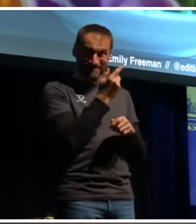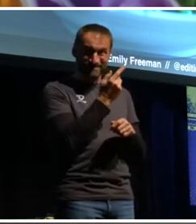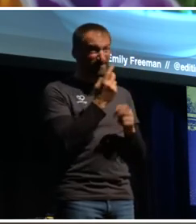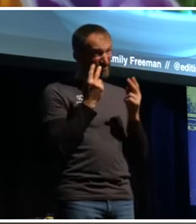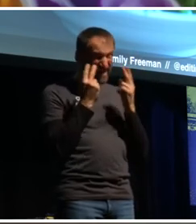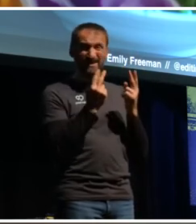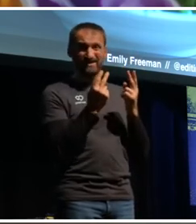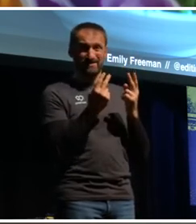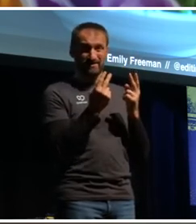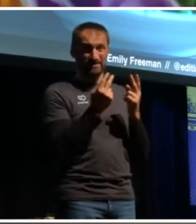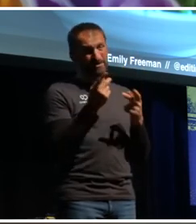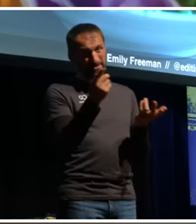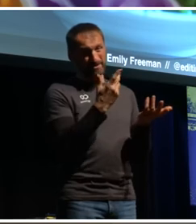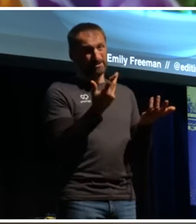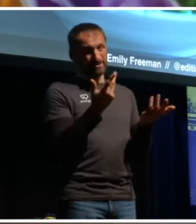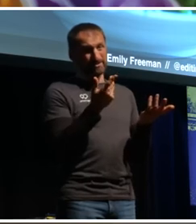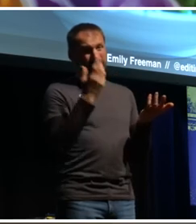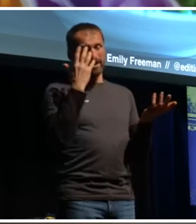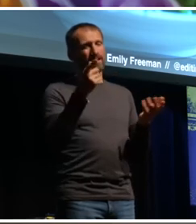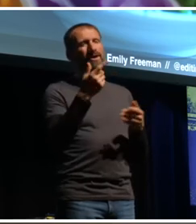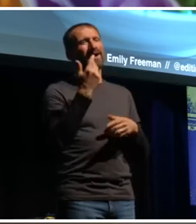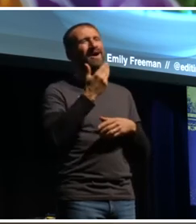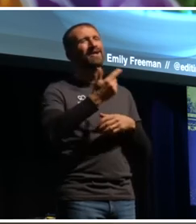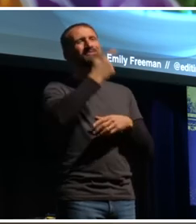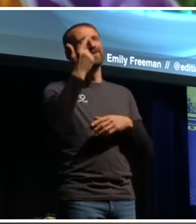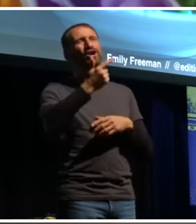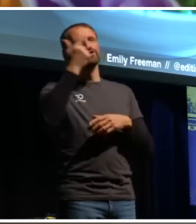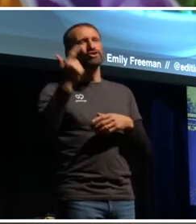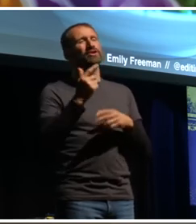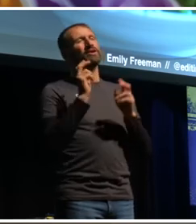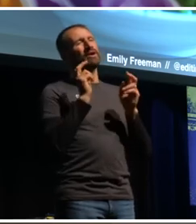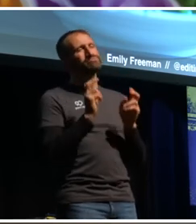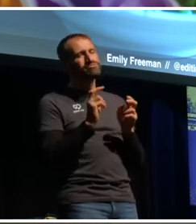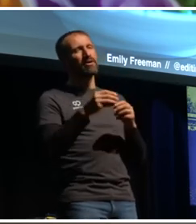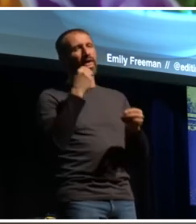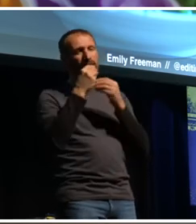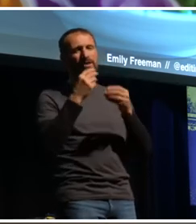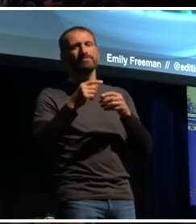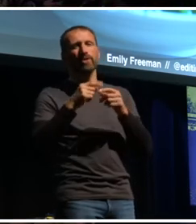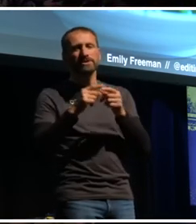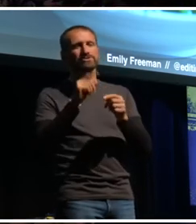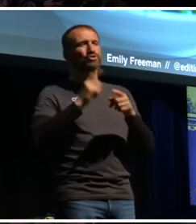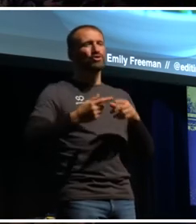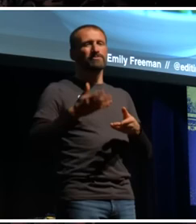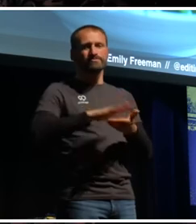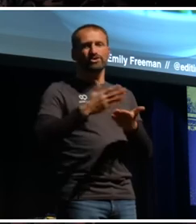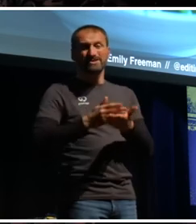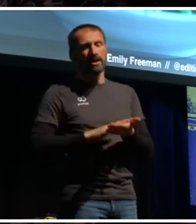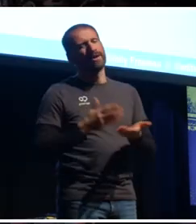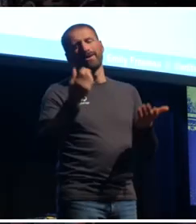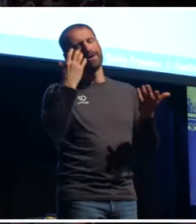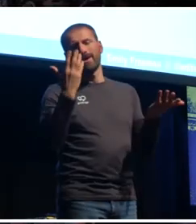don't want to like chow down on fries every 2 hours, but keeping some nuts and fruit around will help you make better decisions throughout the day.